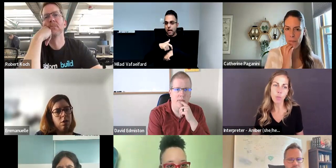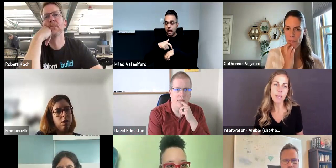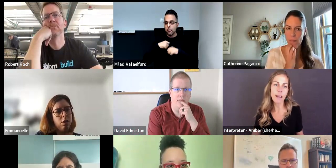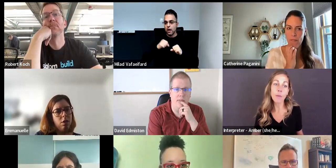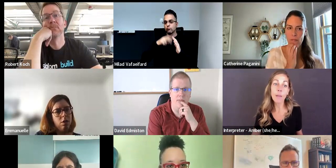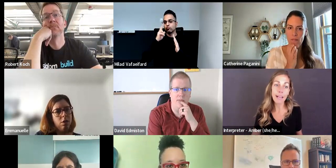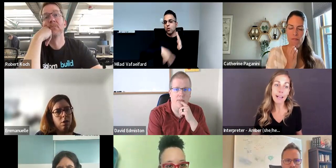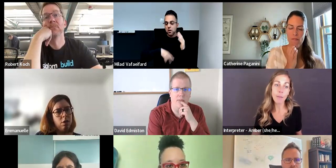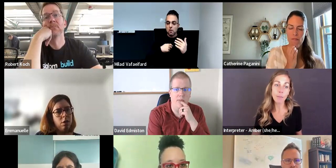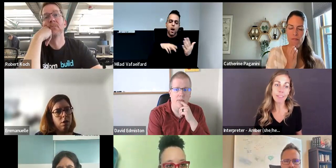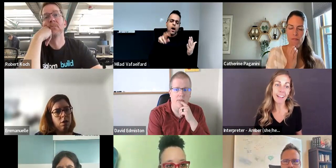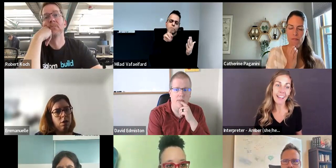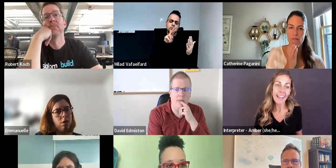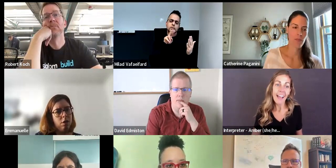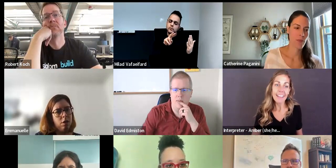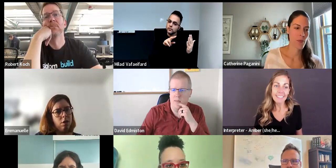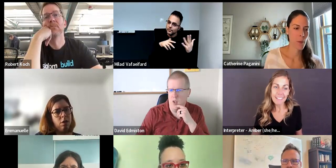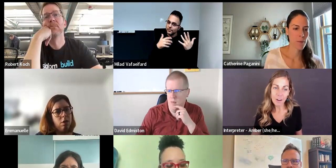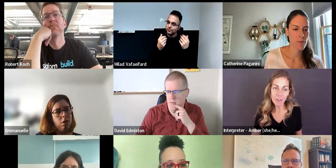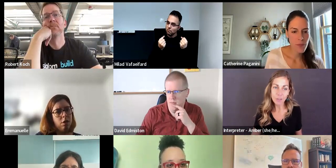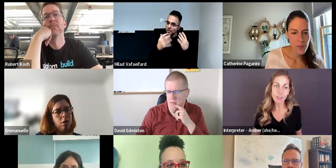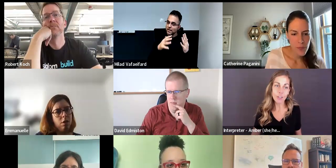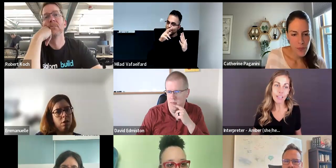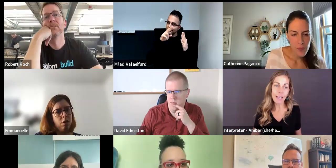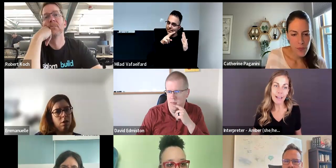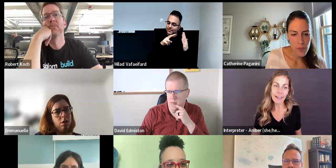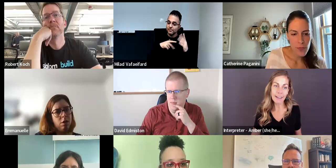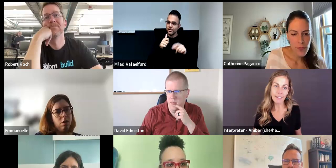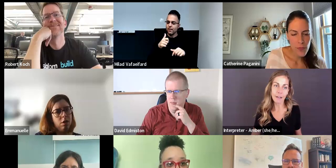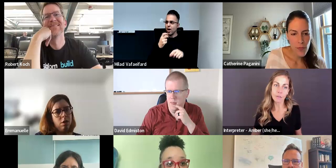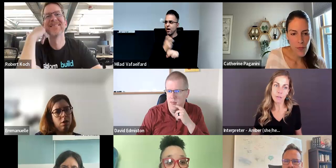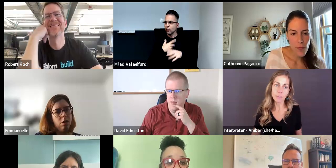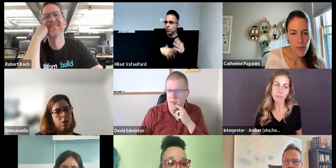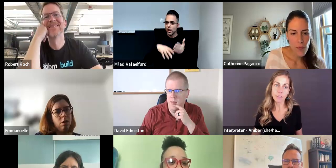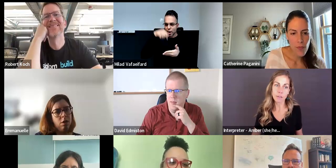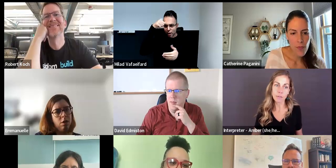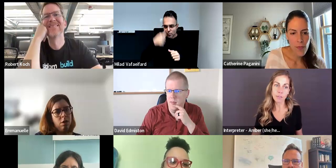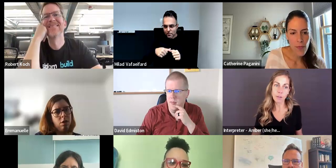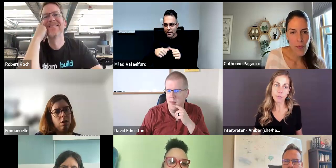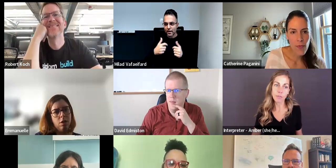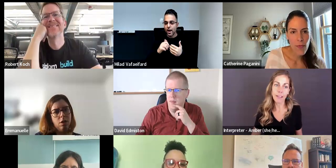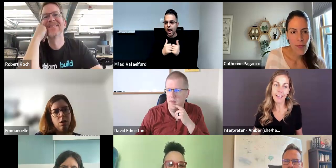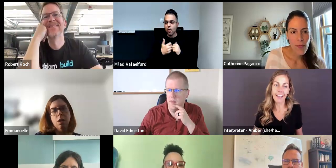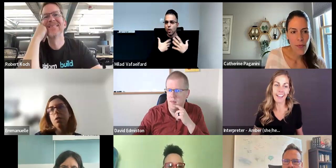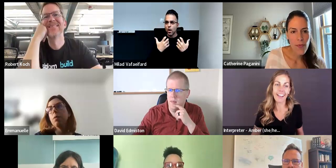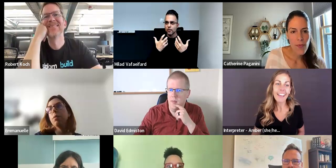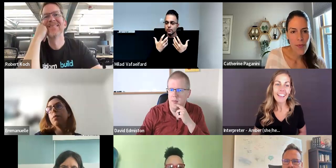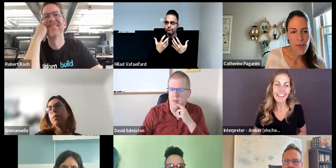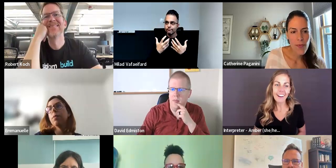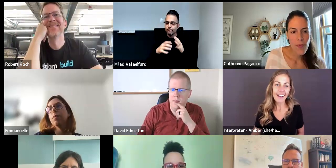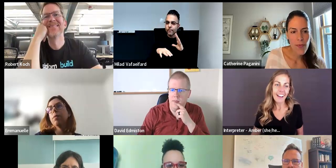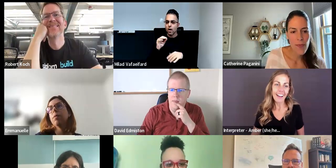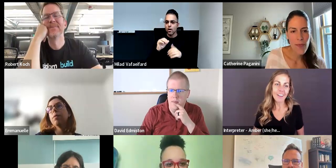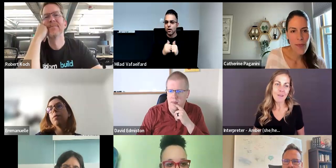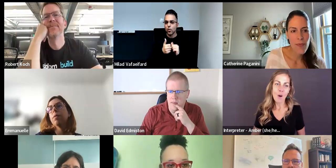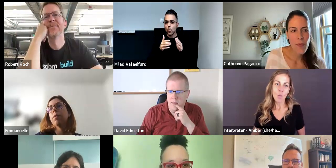to do it on the weekend, and the weekend comes and then I sit down and start looking at it and it's like, oh wow, there's a lot of stuff